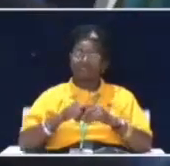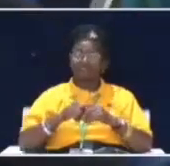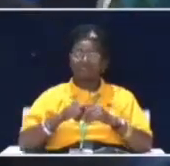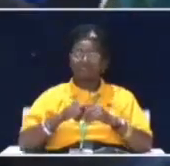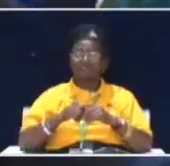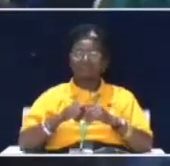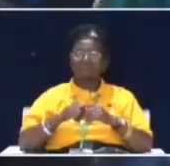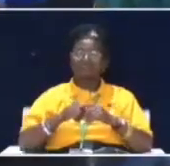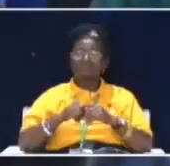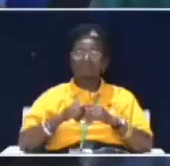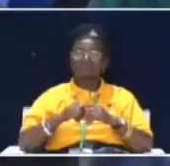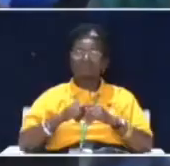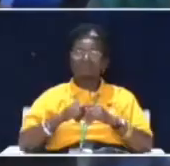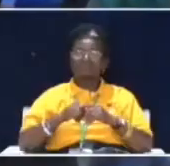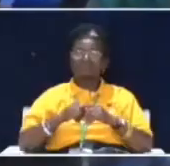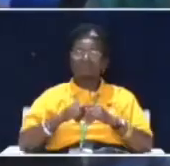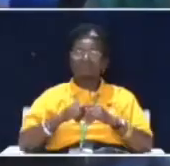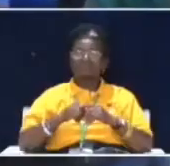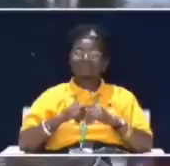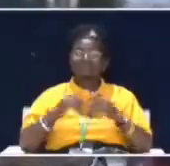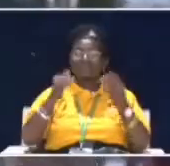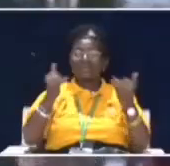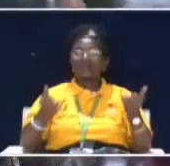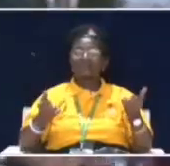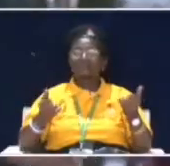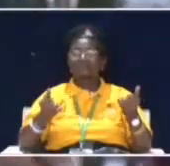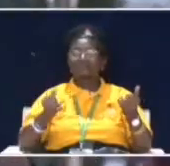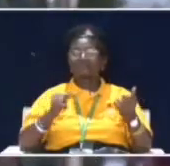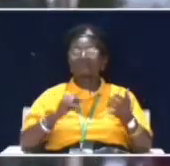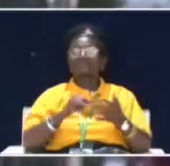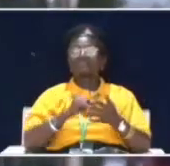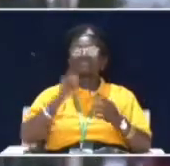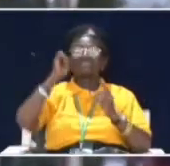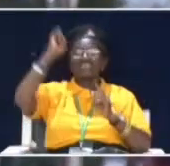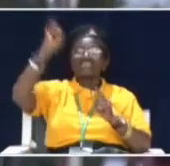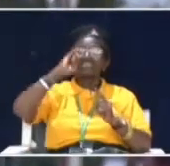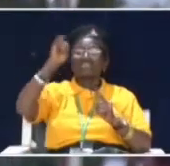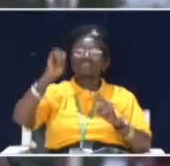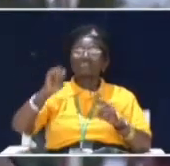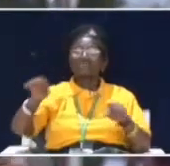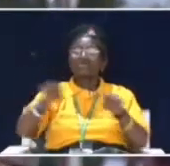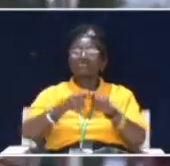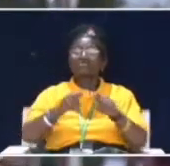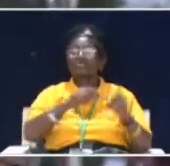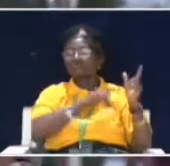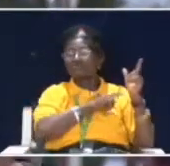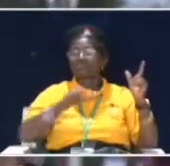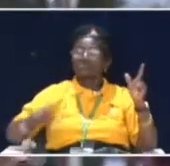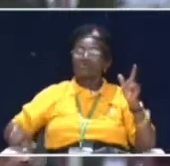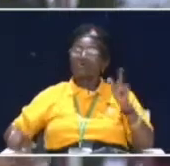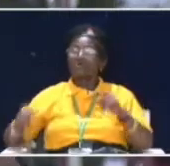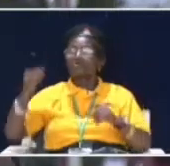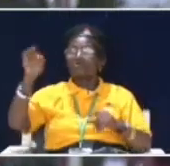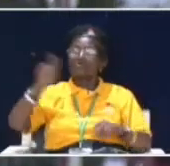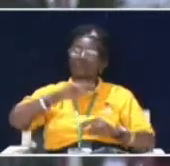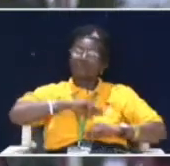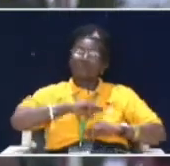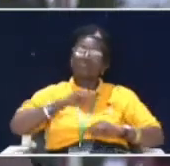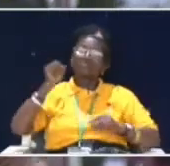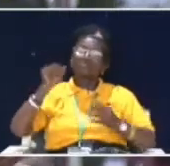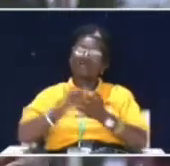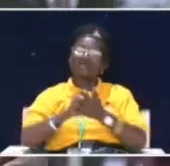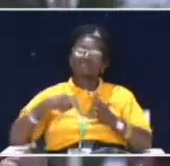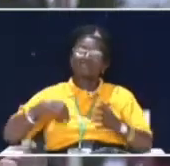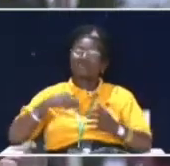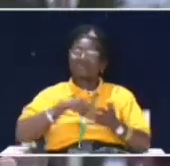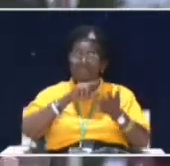fe boko. Now, it's also the Lord of hosts. O na si ni Oluwa awon omo ogun. Like we learned